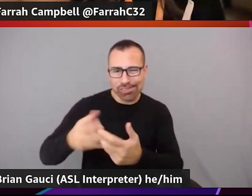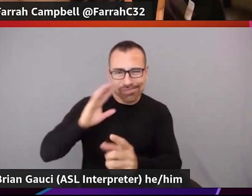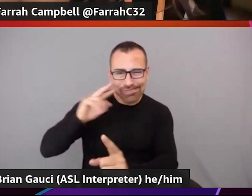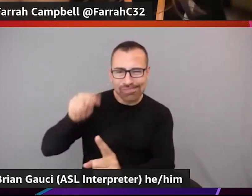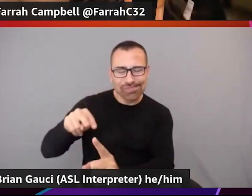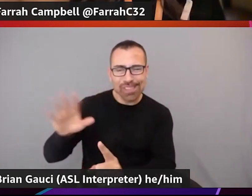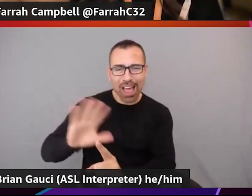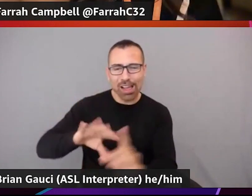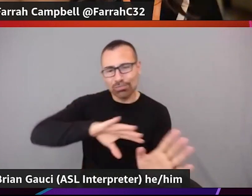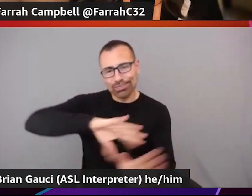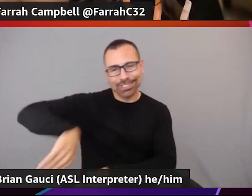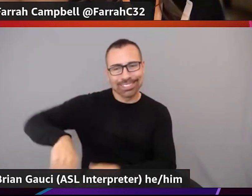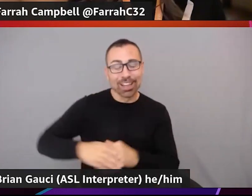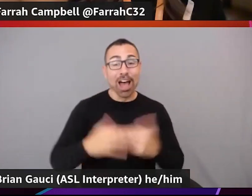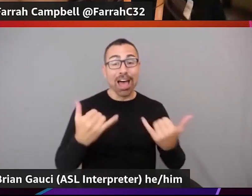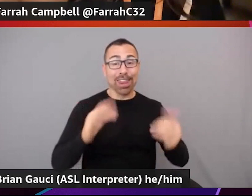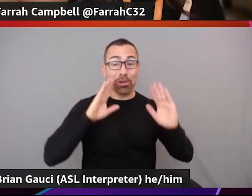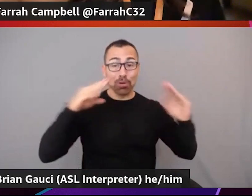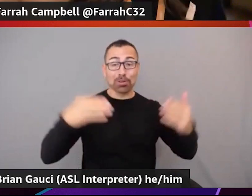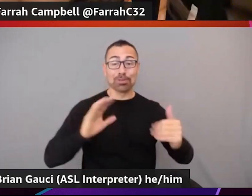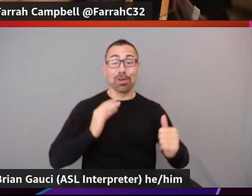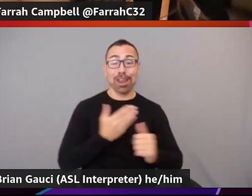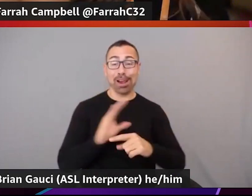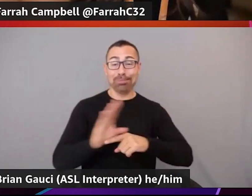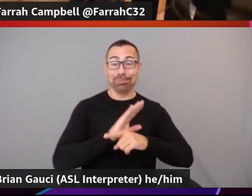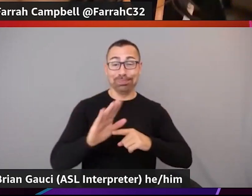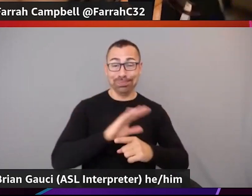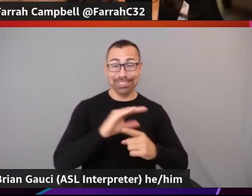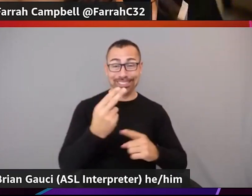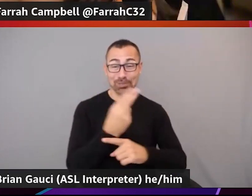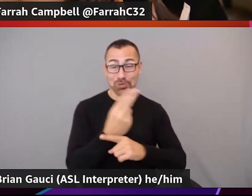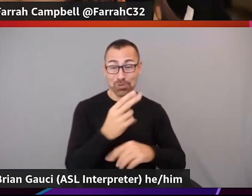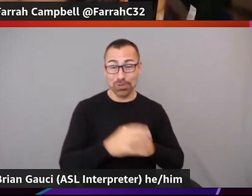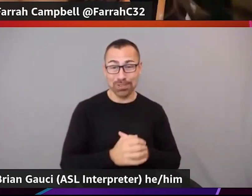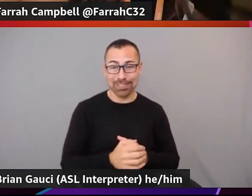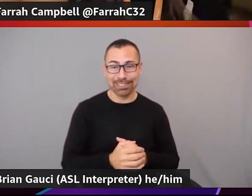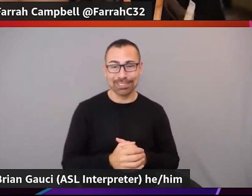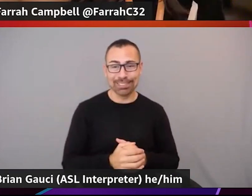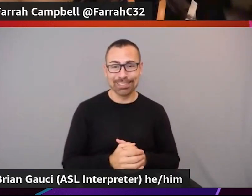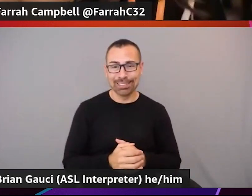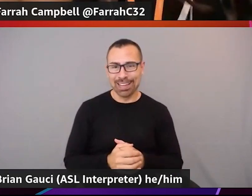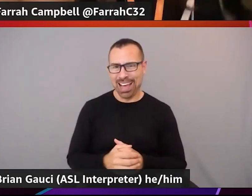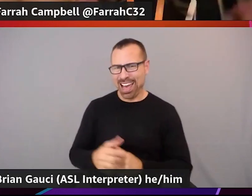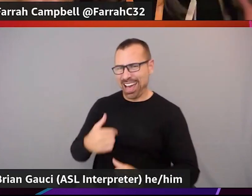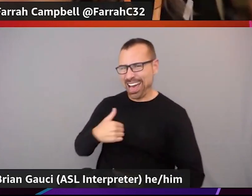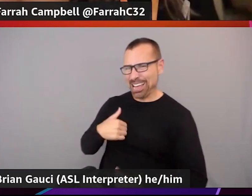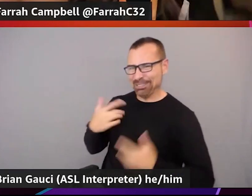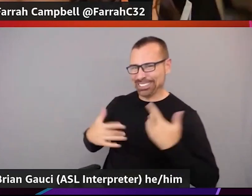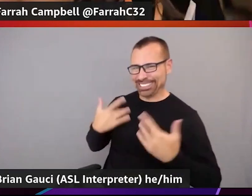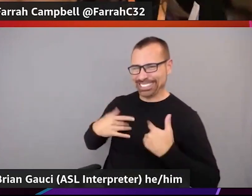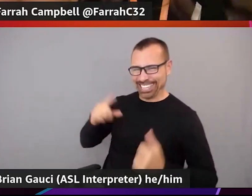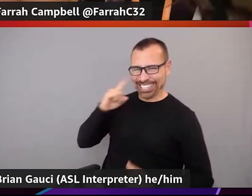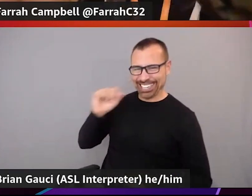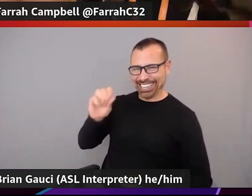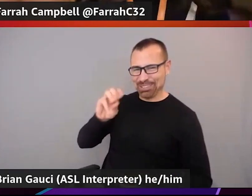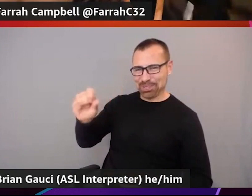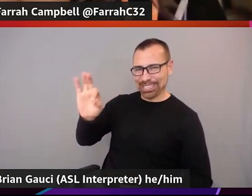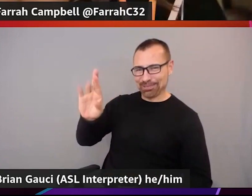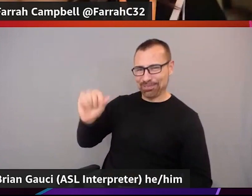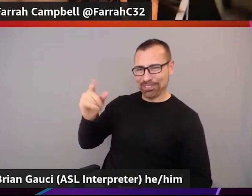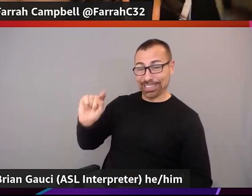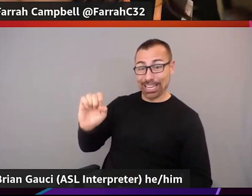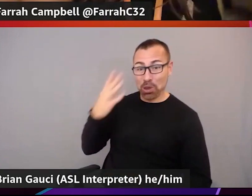business use cases, basically. Well, I'm excited to hear you say AWS Fargate because it's Fargate's 5th birthday tomorrow.